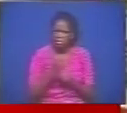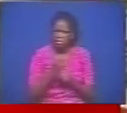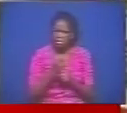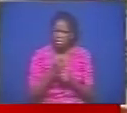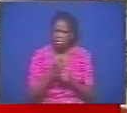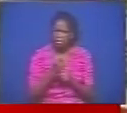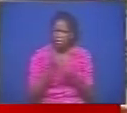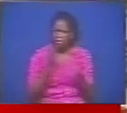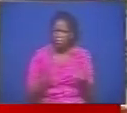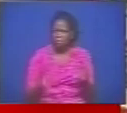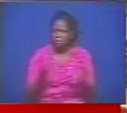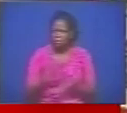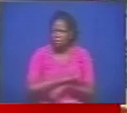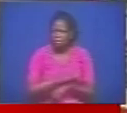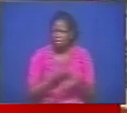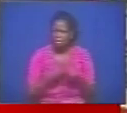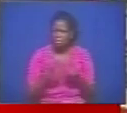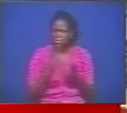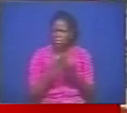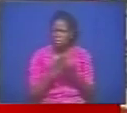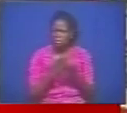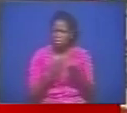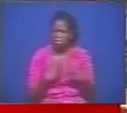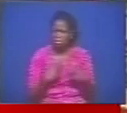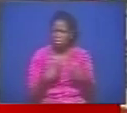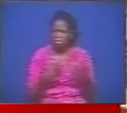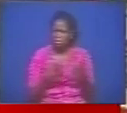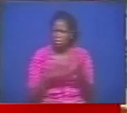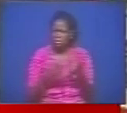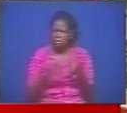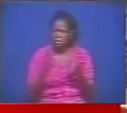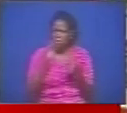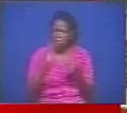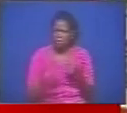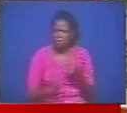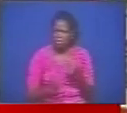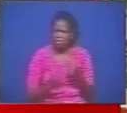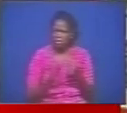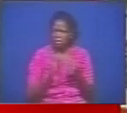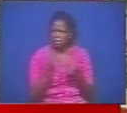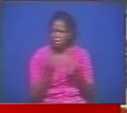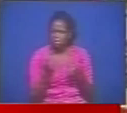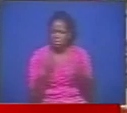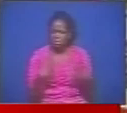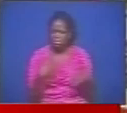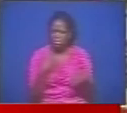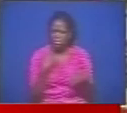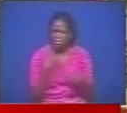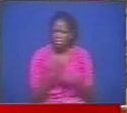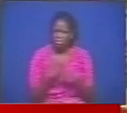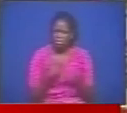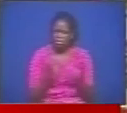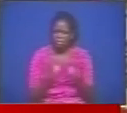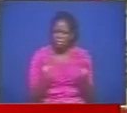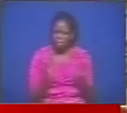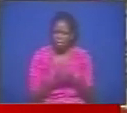they account for a whopping 70% of unemployed workforce. The World Bank